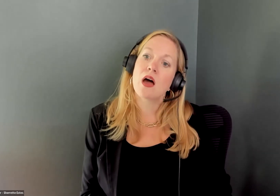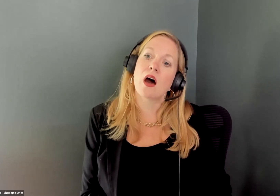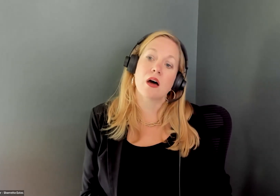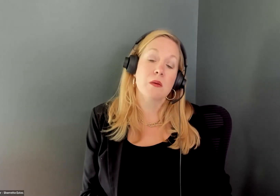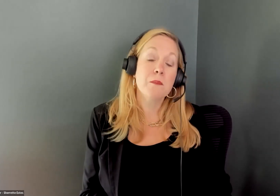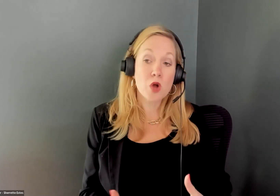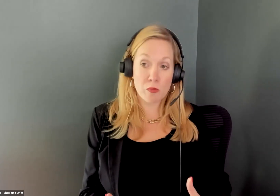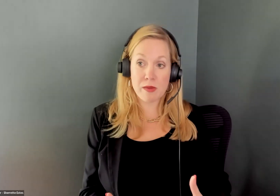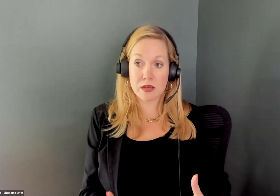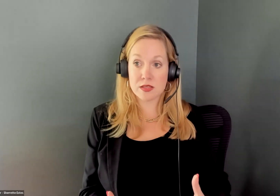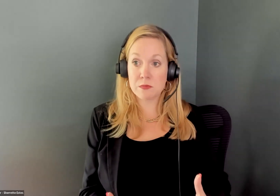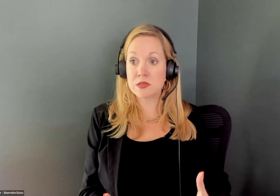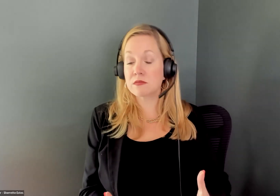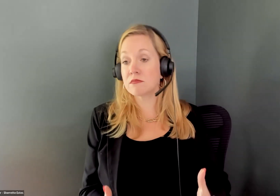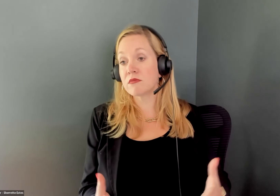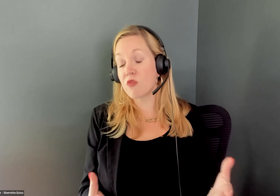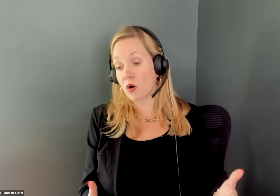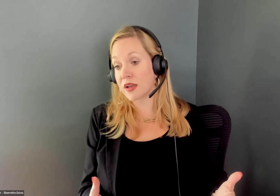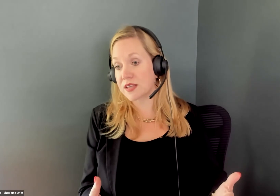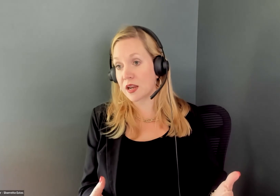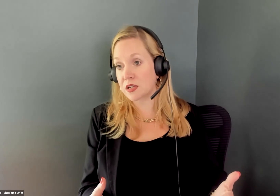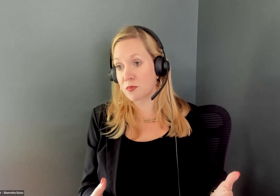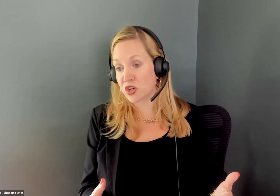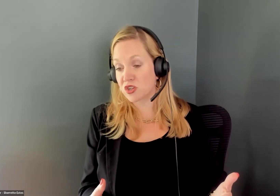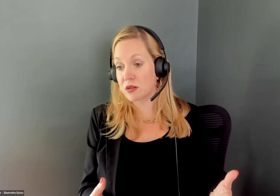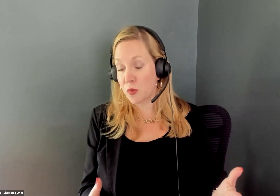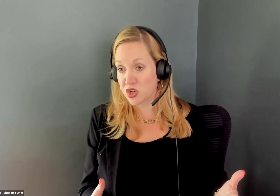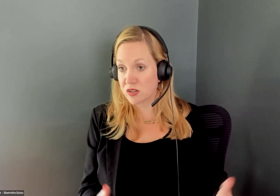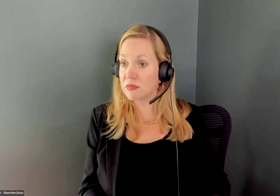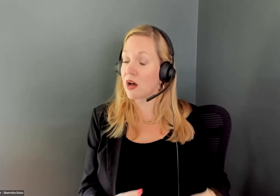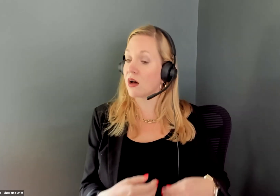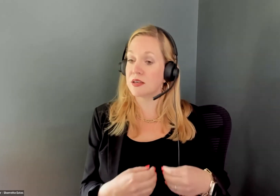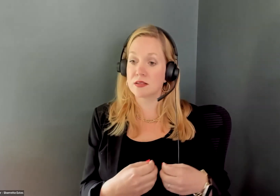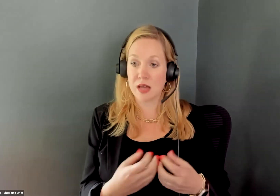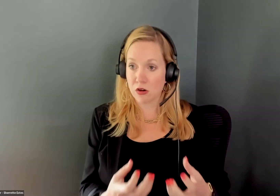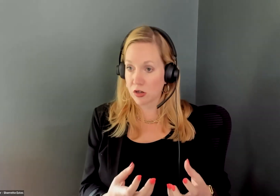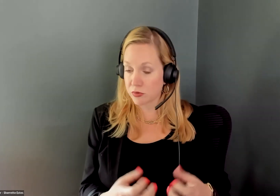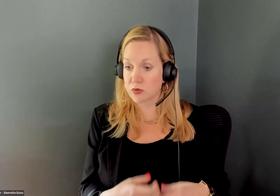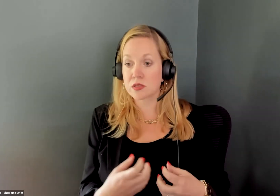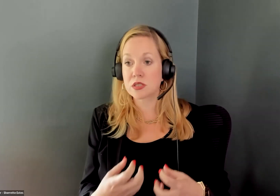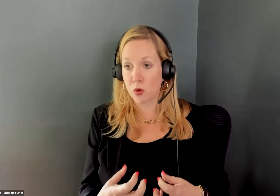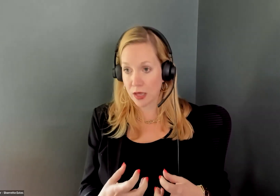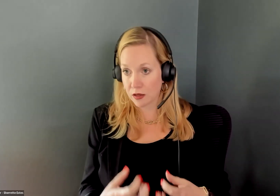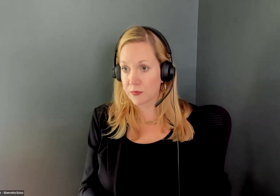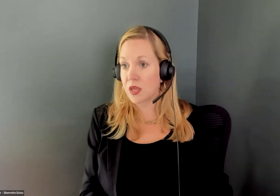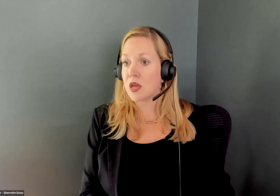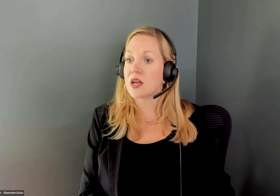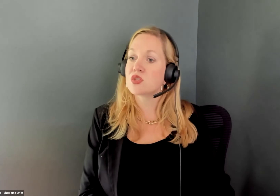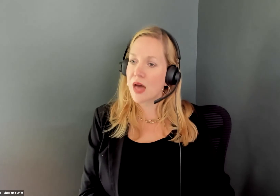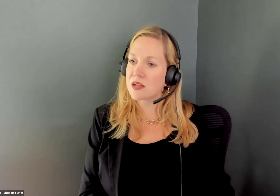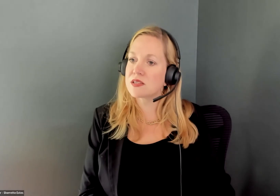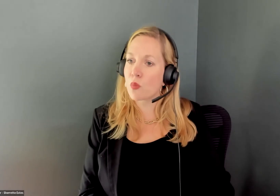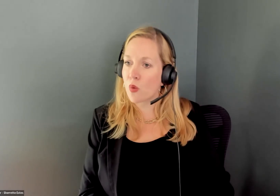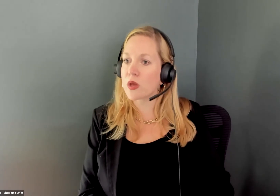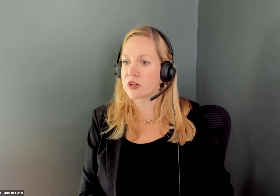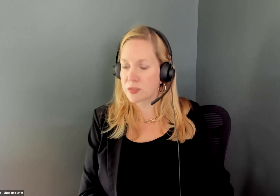Oftentimes, coping mechanisms for anxiety and depression is alcohol abuse, smoking. And so